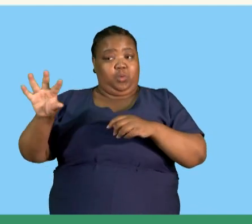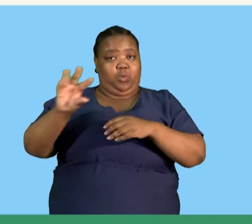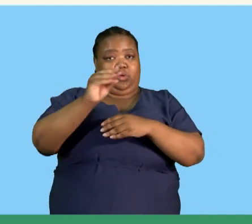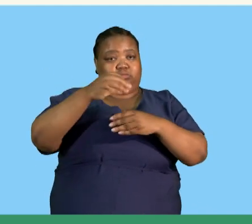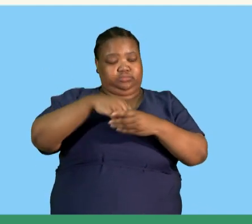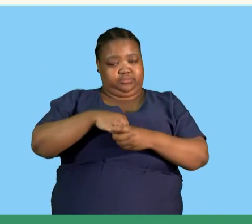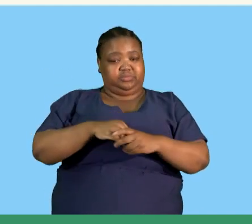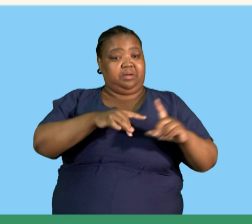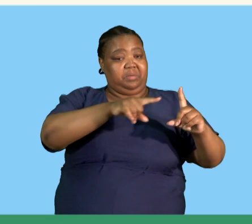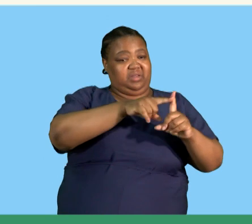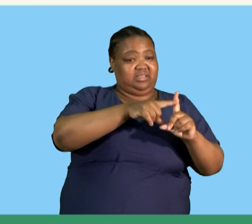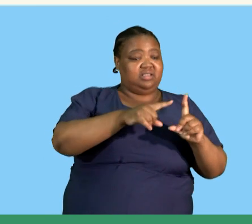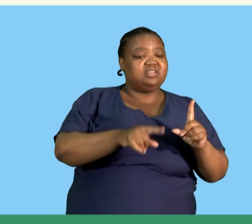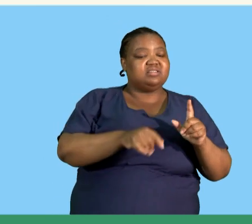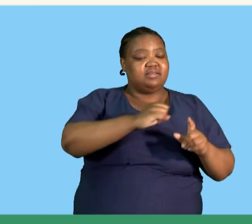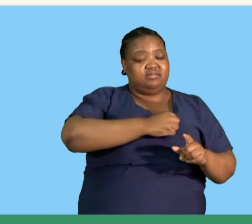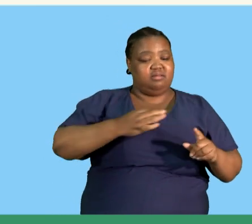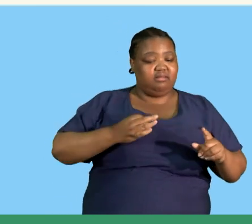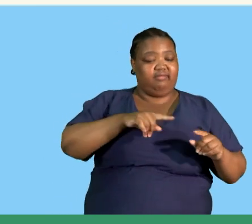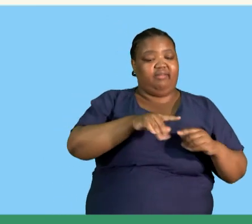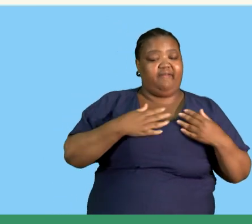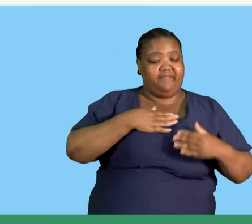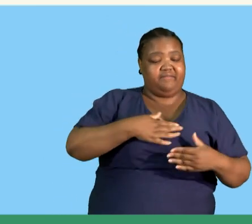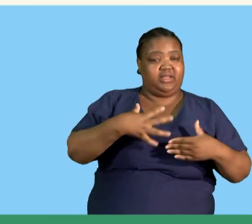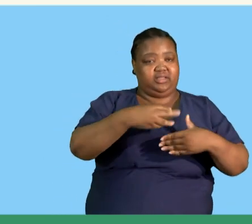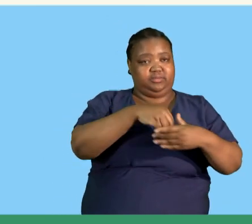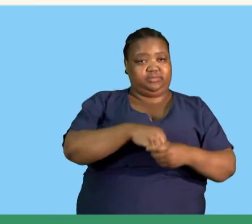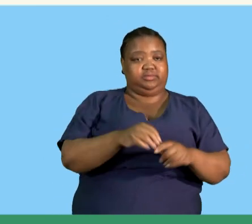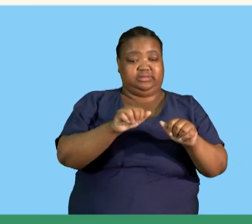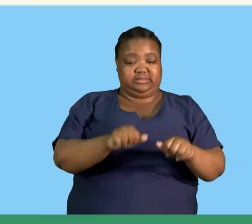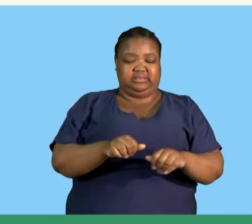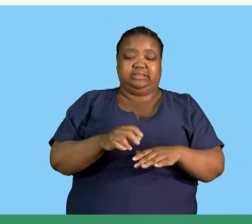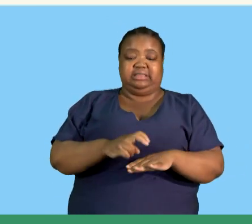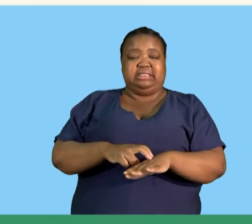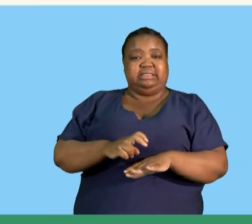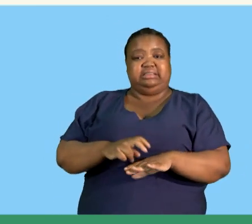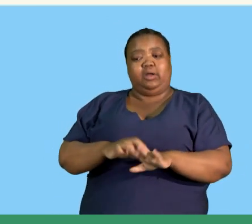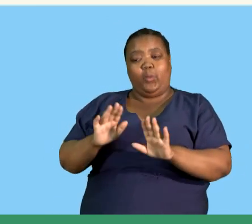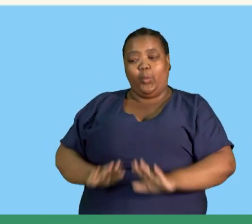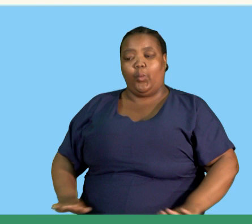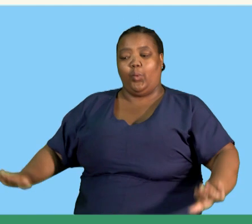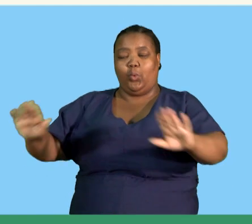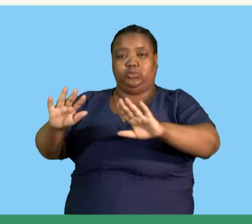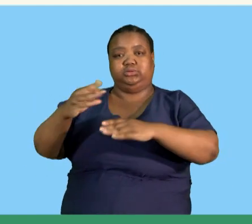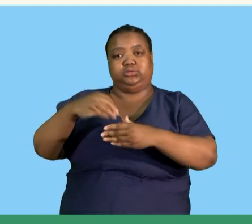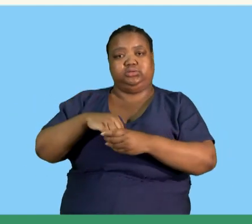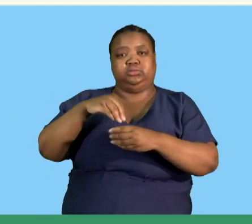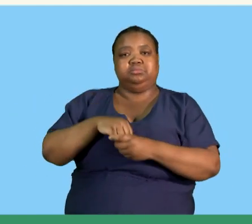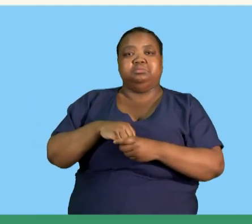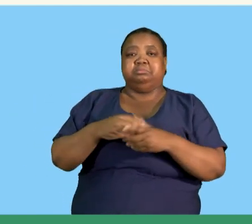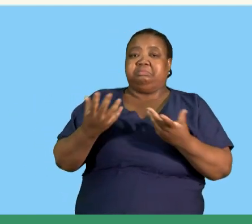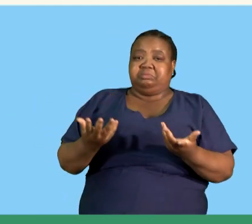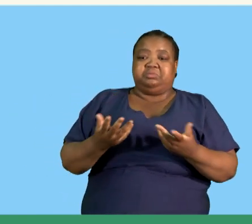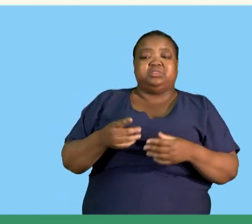Remember, we said the positive, they all feel included and part of the team. So here it requires the participation of everybody.